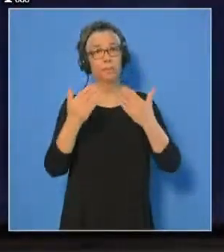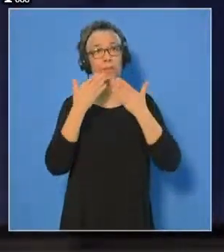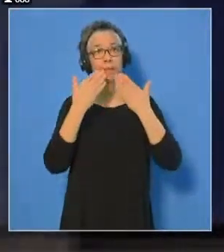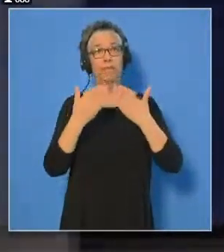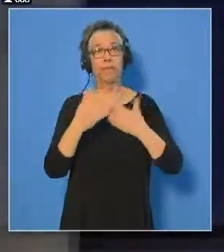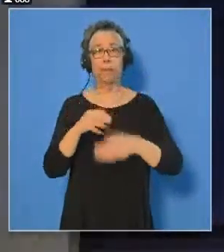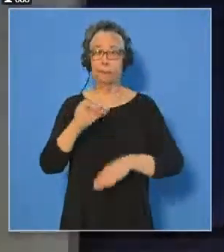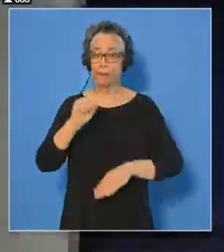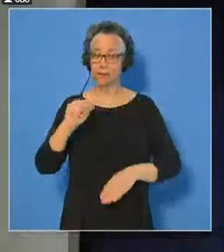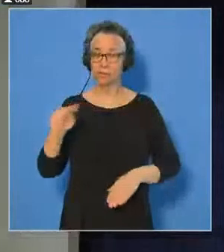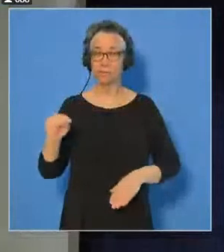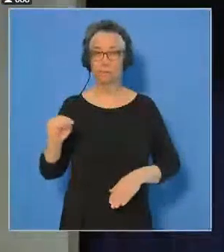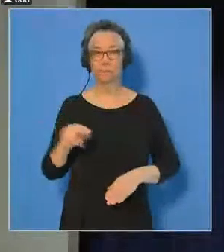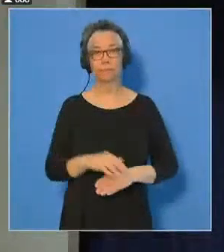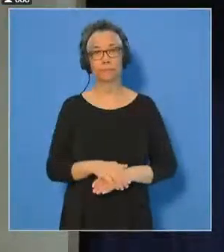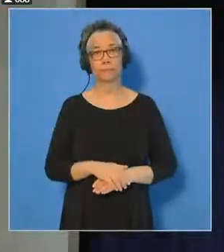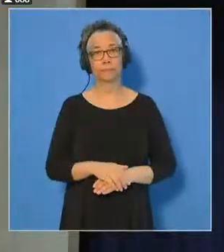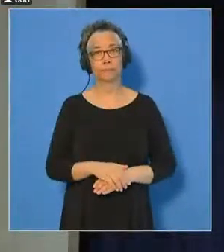Minister.